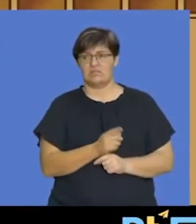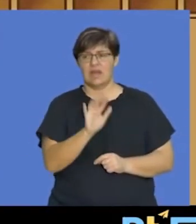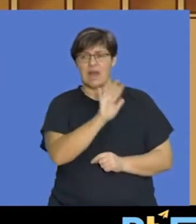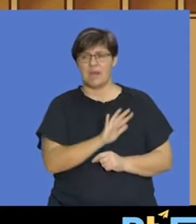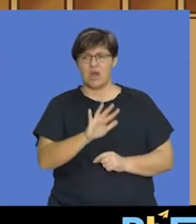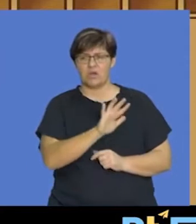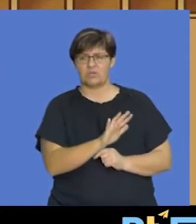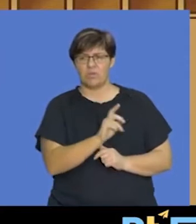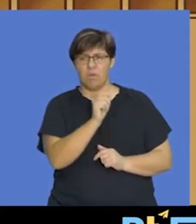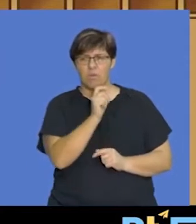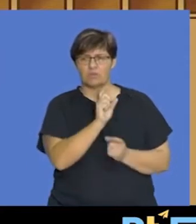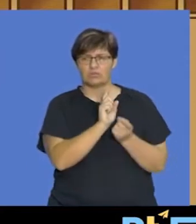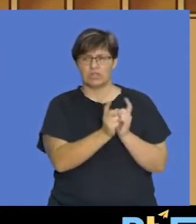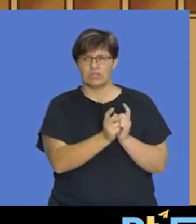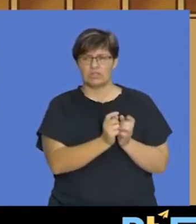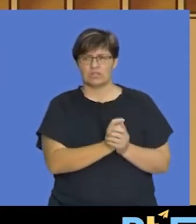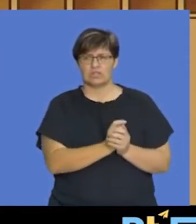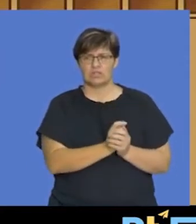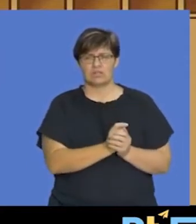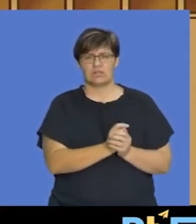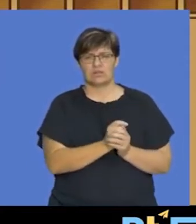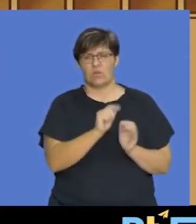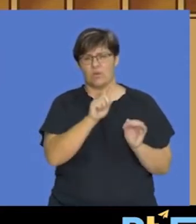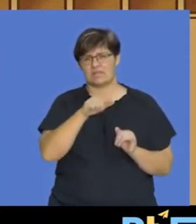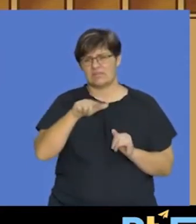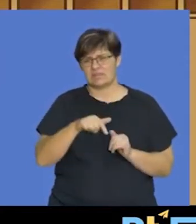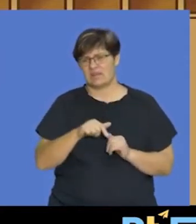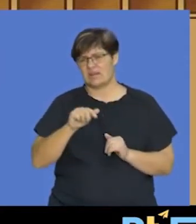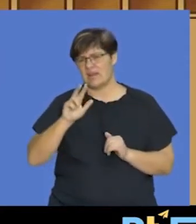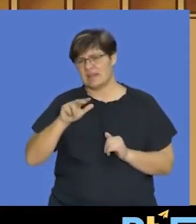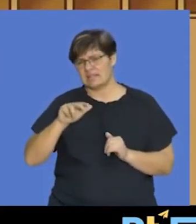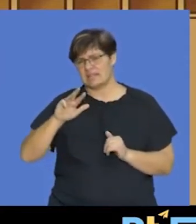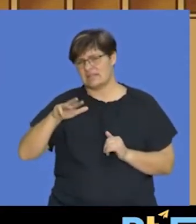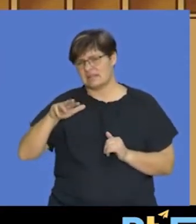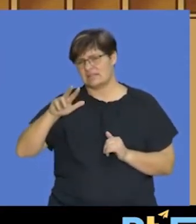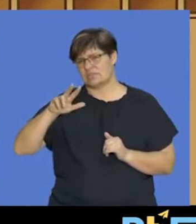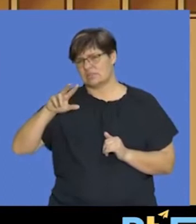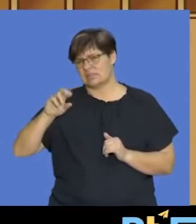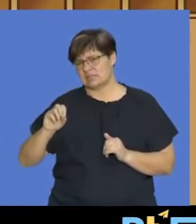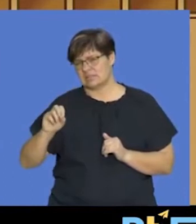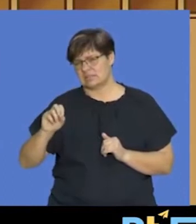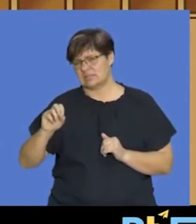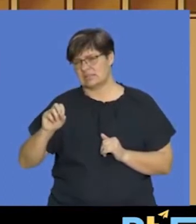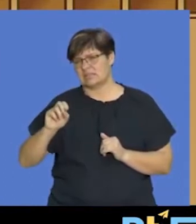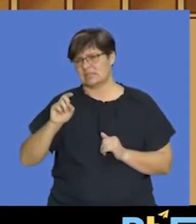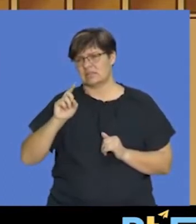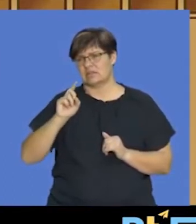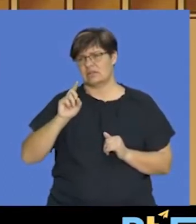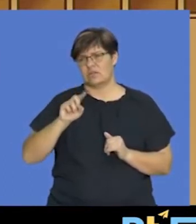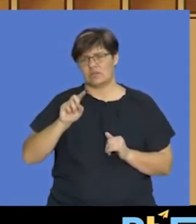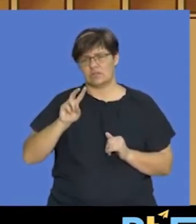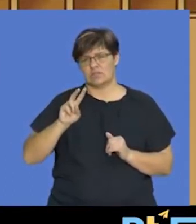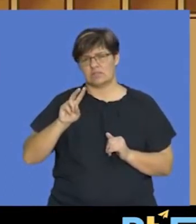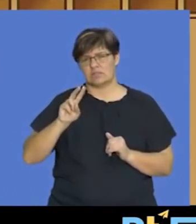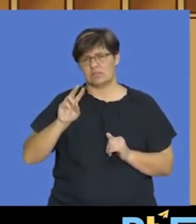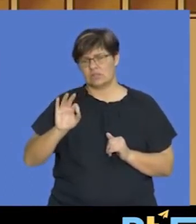about here that it almost changed. So we've got to 117, 118, 119, 20, 23,